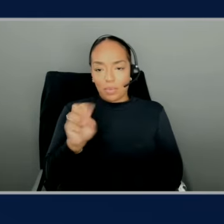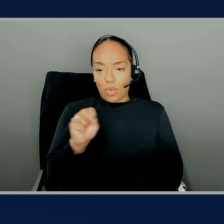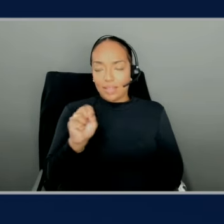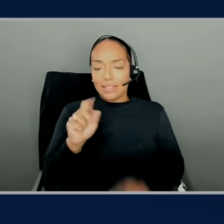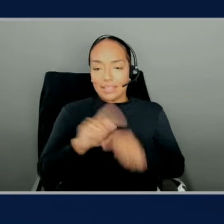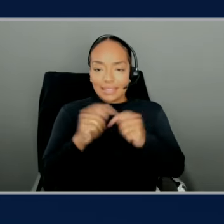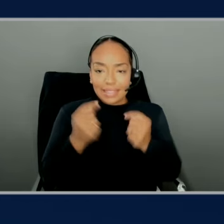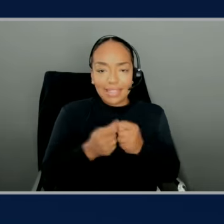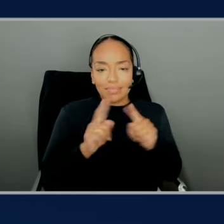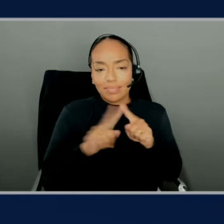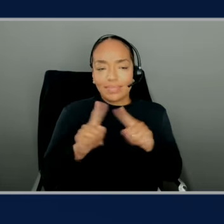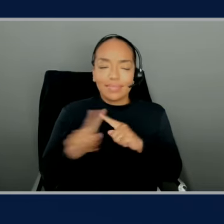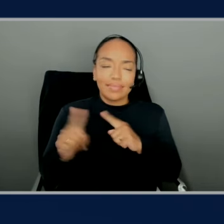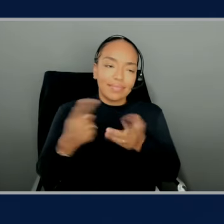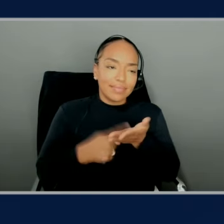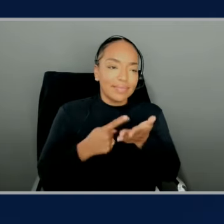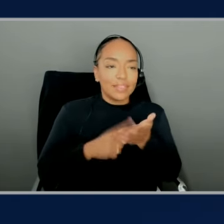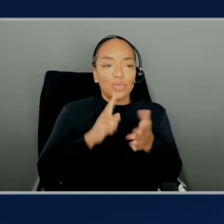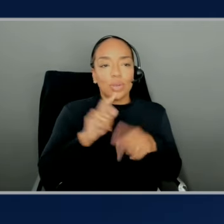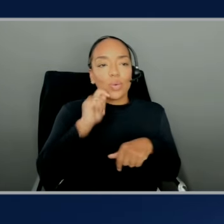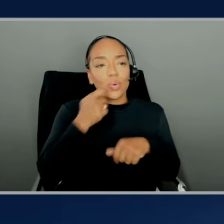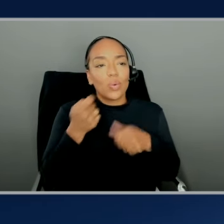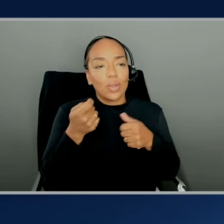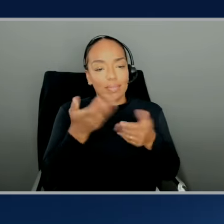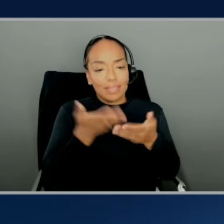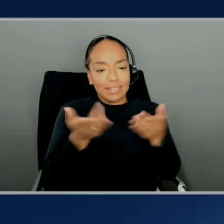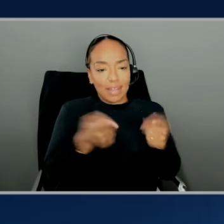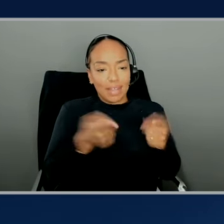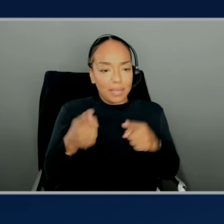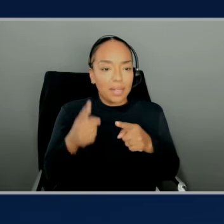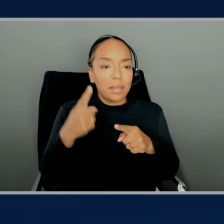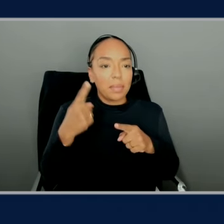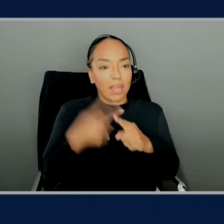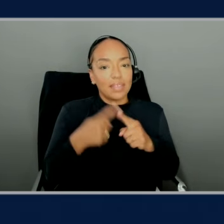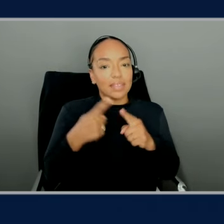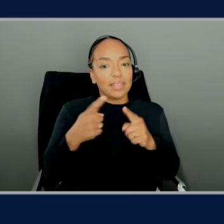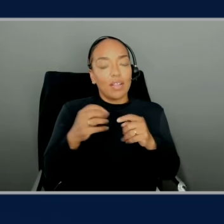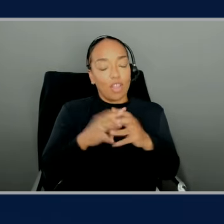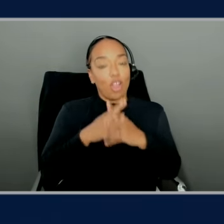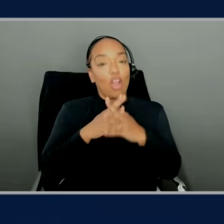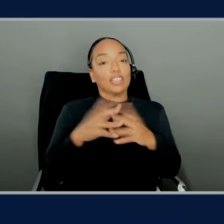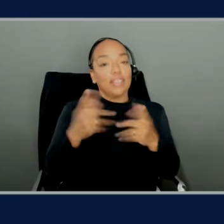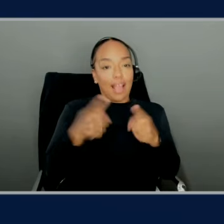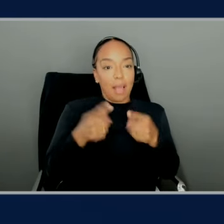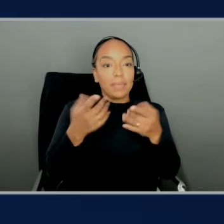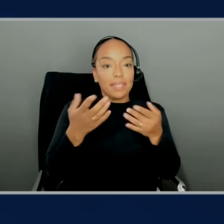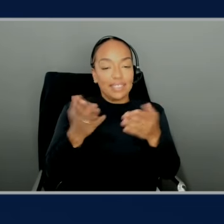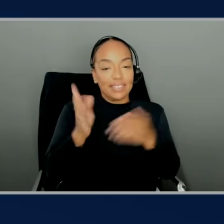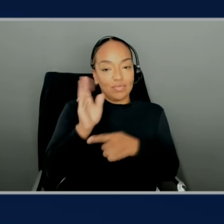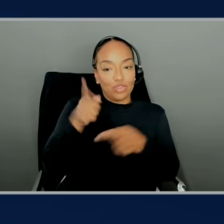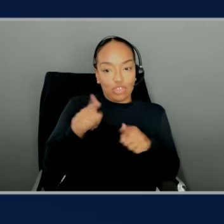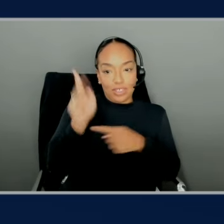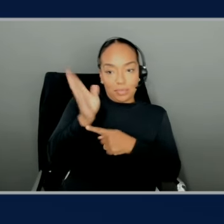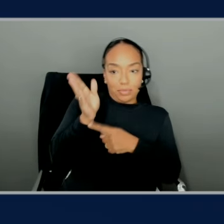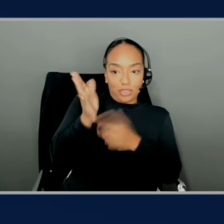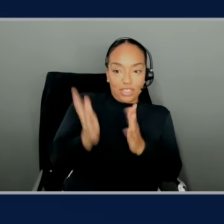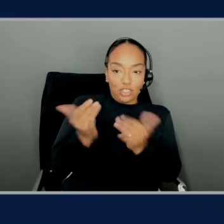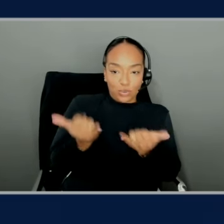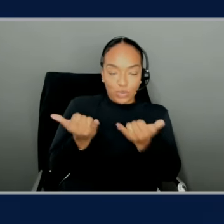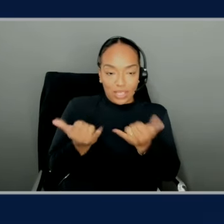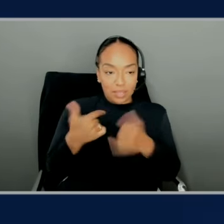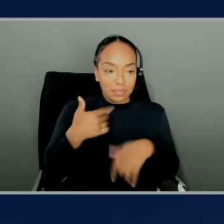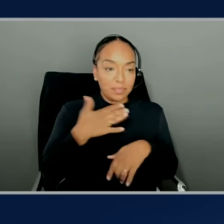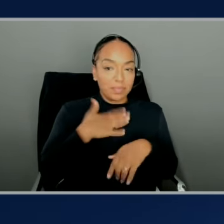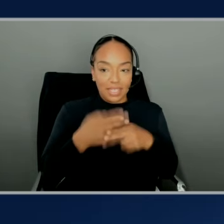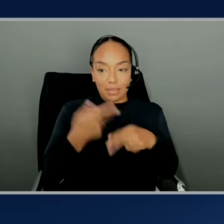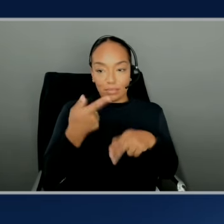happening, particularly the launches that happened during the keynote today. And my name is Gigi Behringer. I'm a senior product manager here at